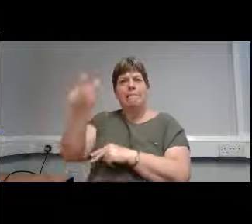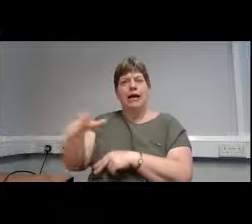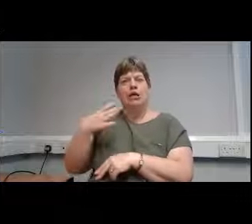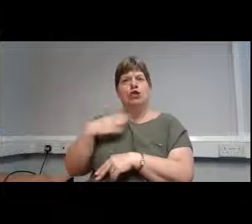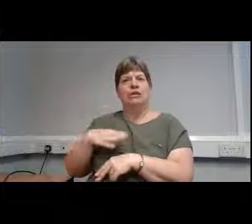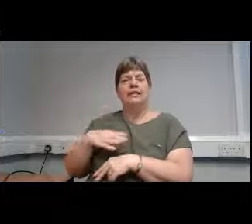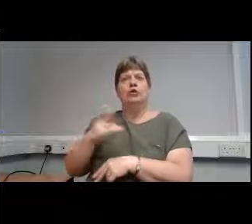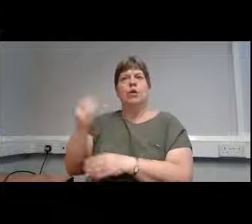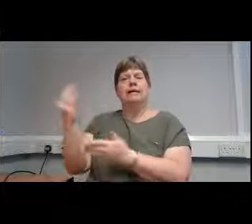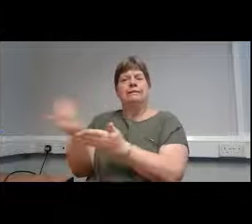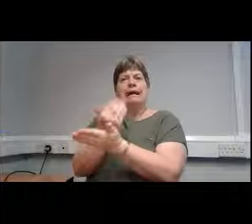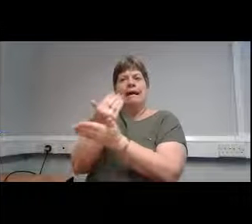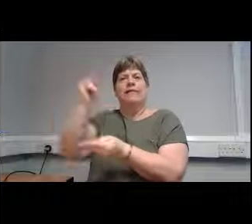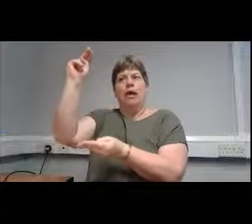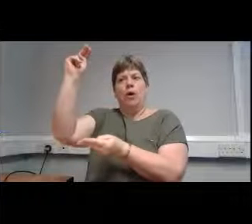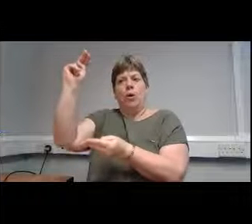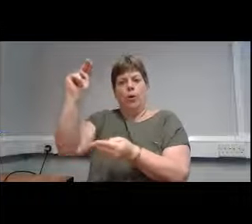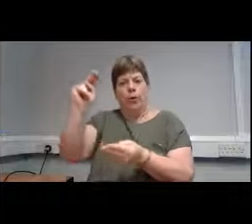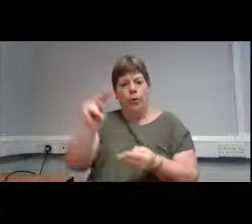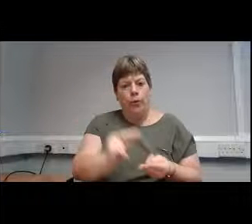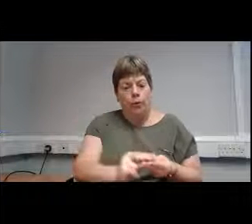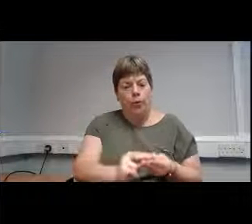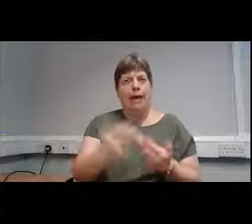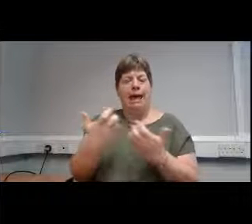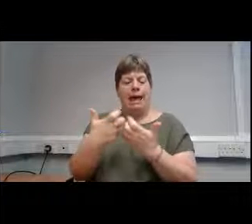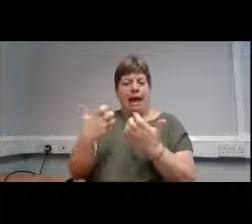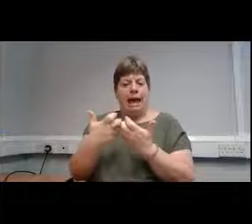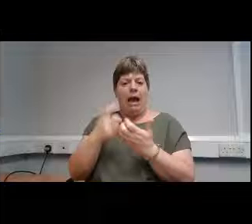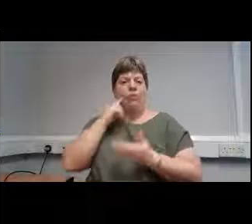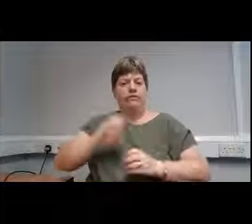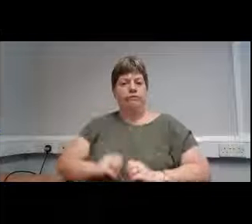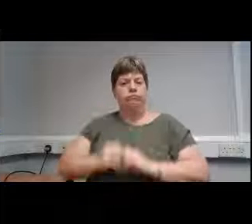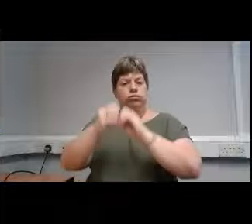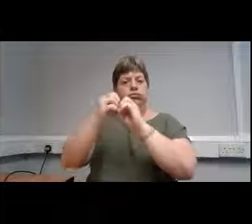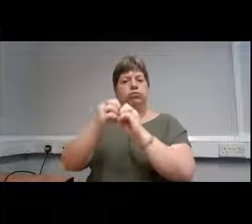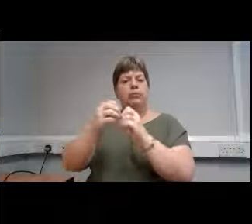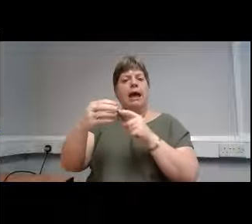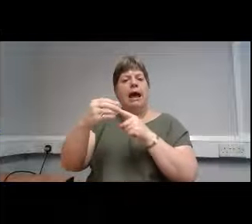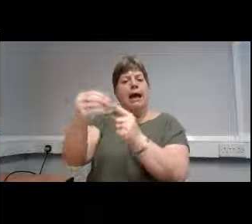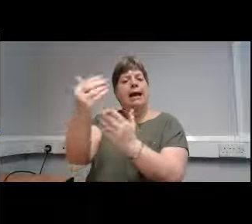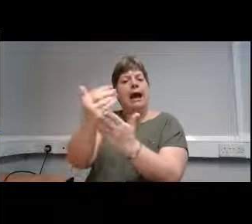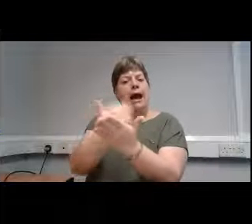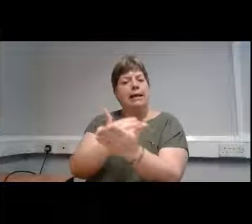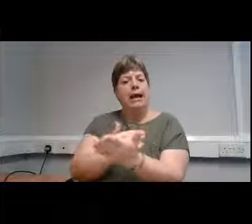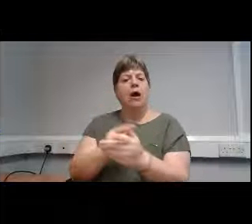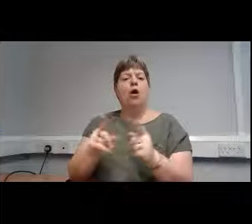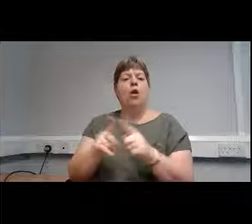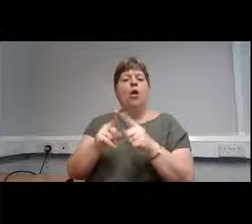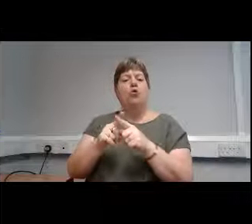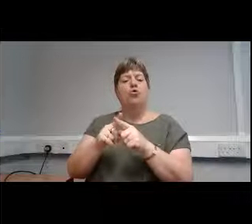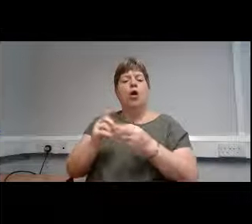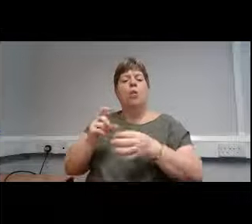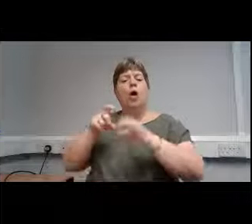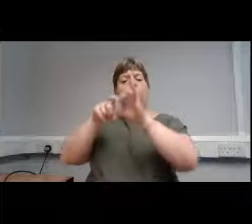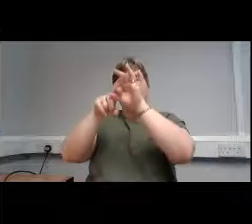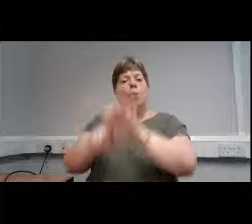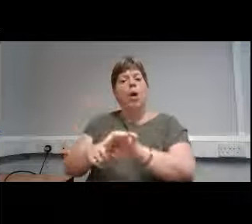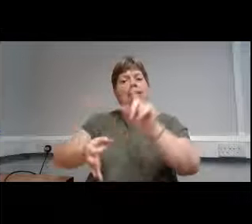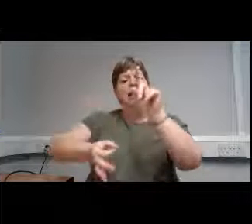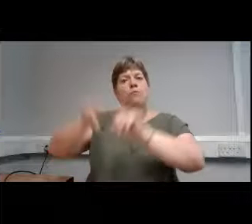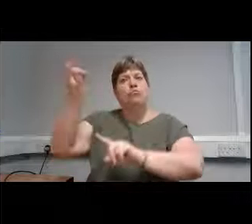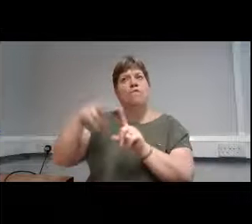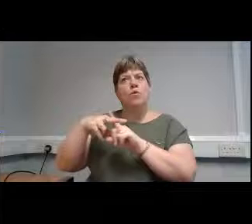down safely off their opioid medication, we've produced a tapering guideline. We've also produced a quality improvement toolkit for GP